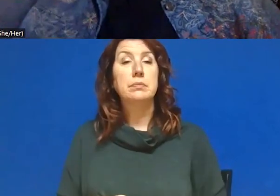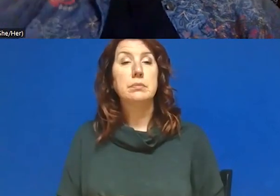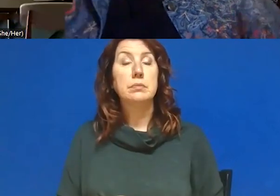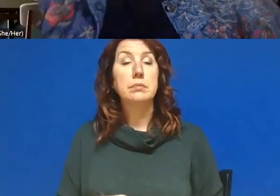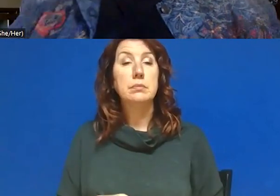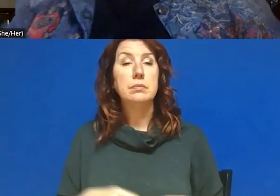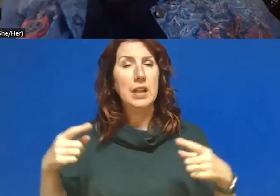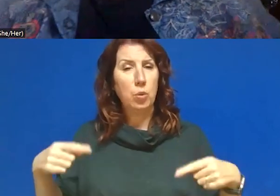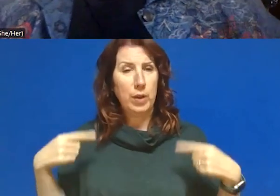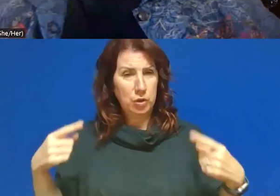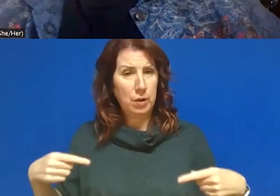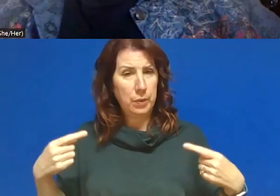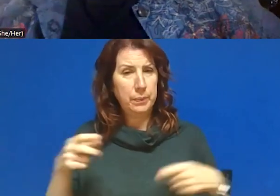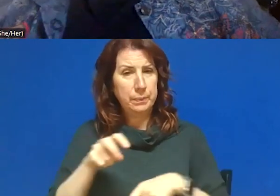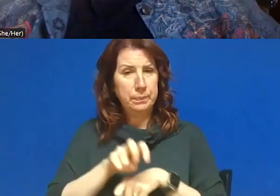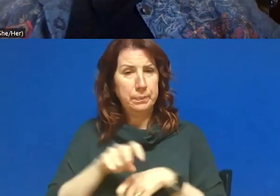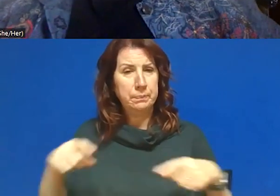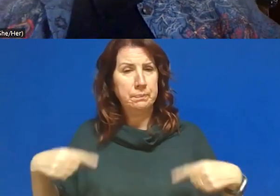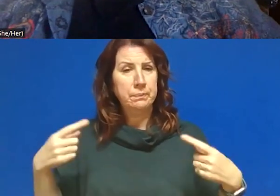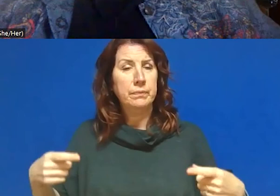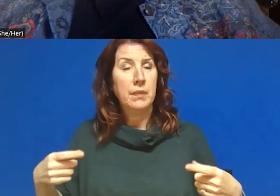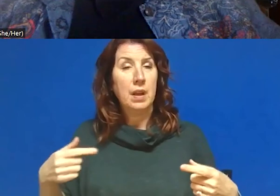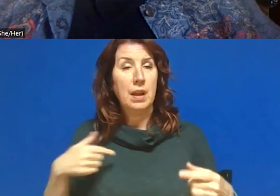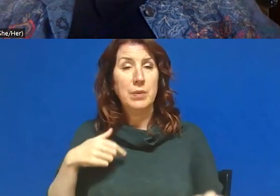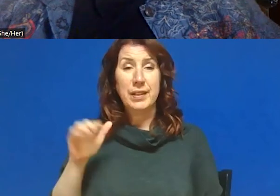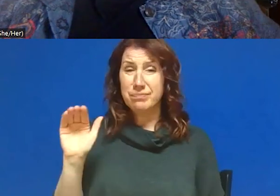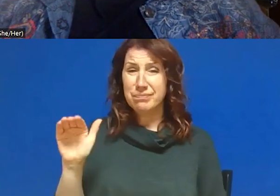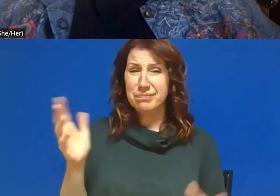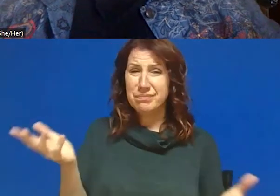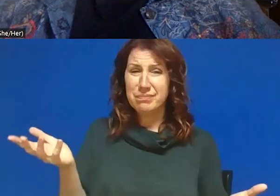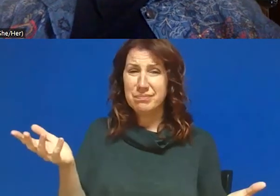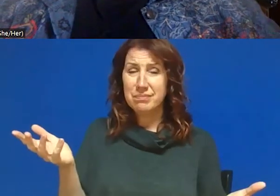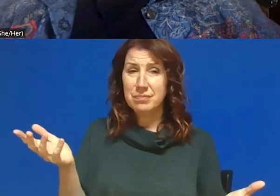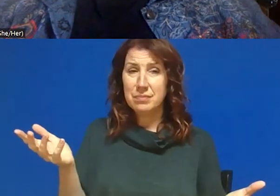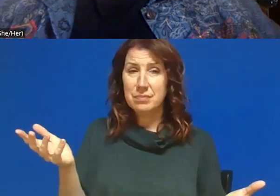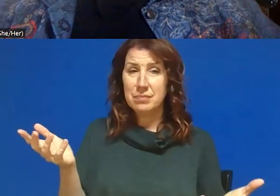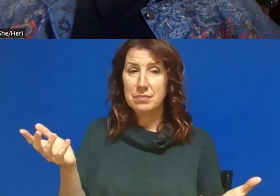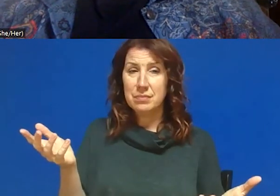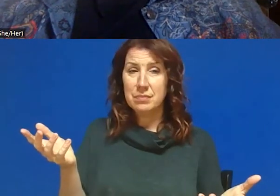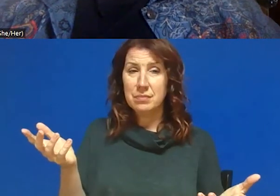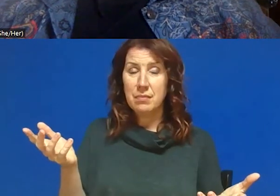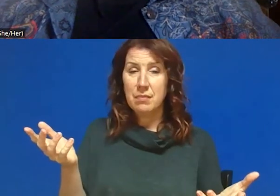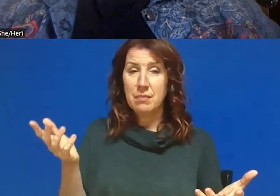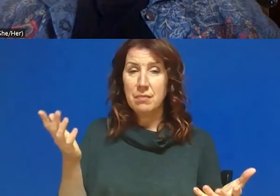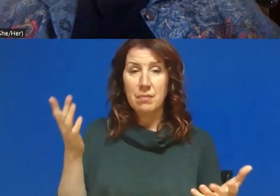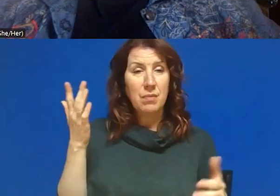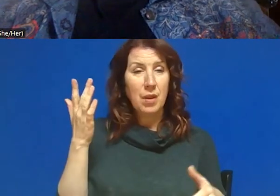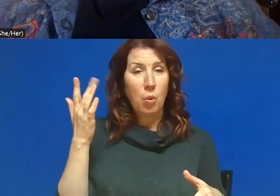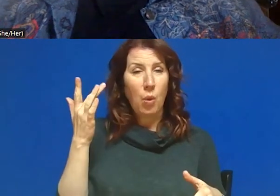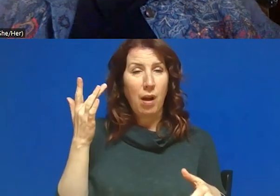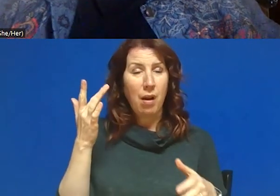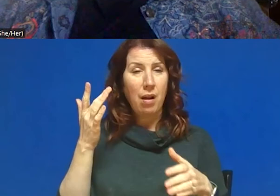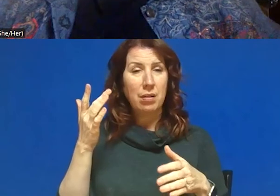in a wheelchair. And I really was like, well, is there any incentive for Hollywood to include disabled people